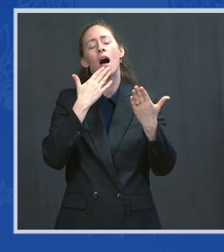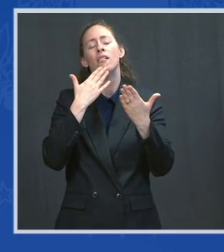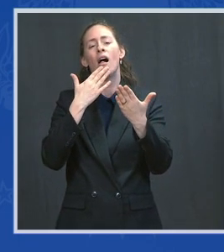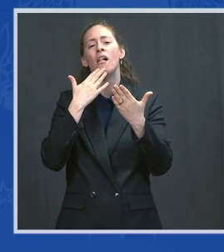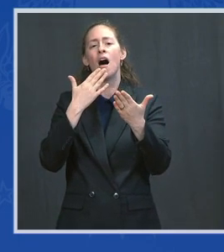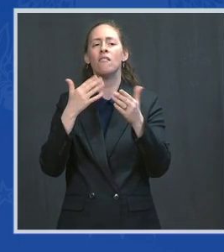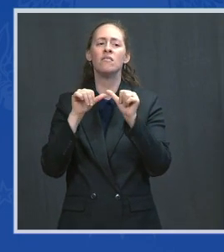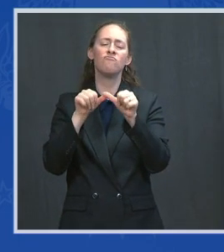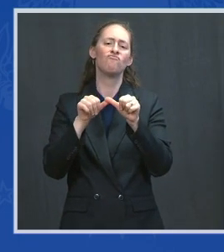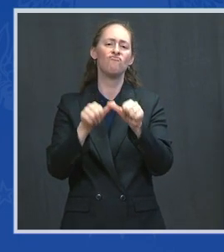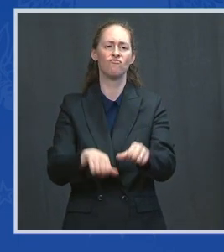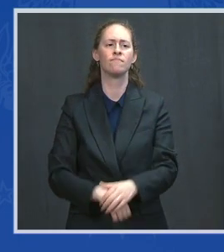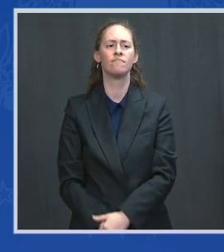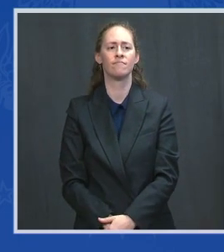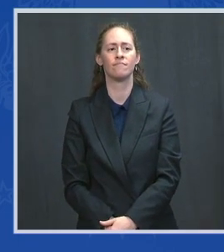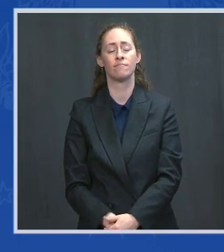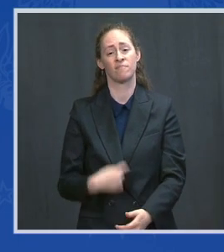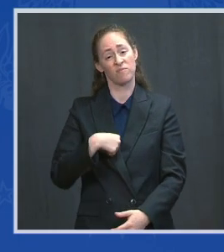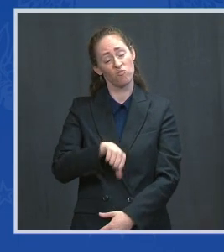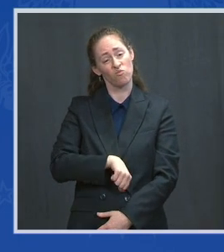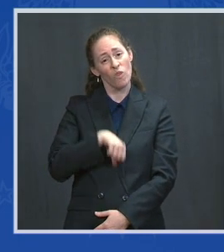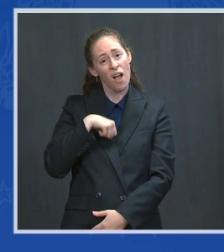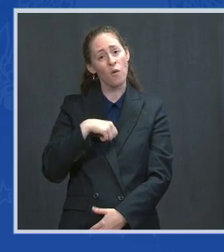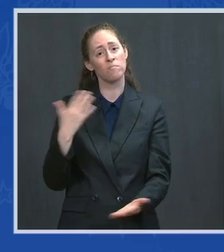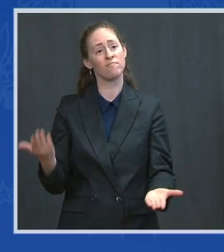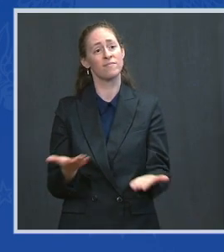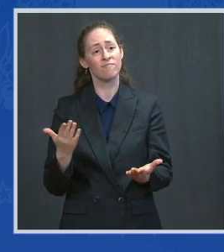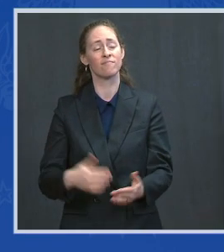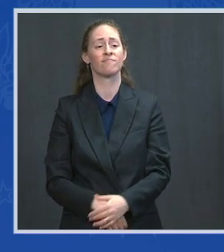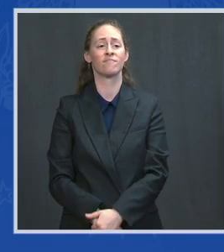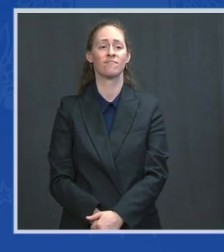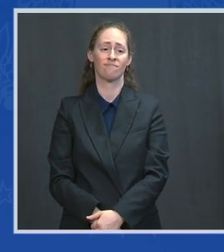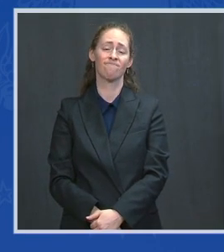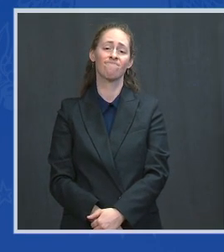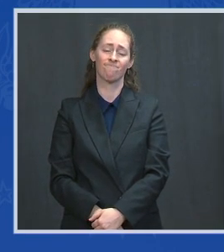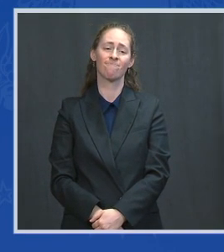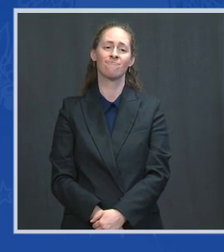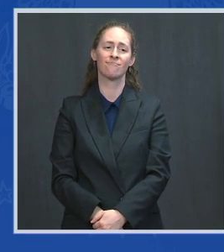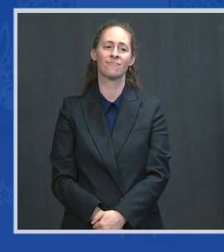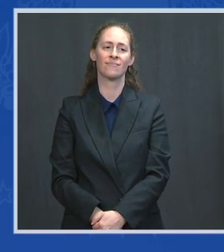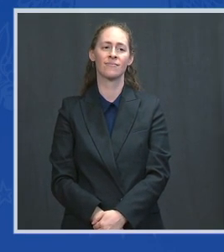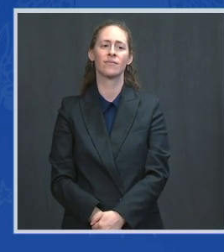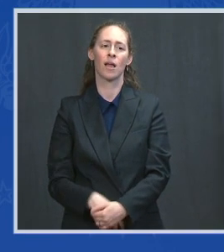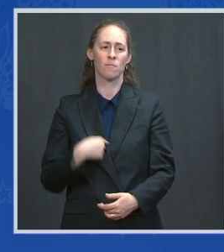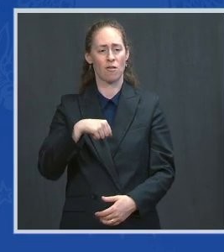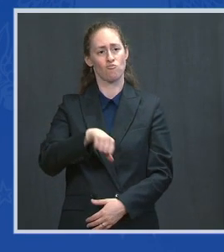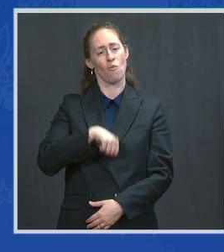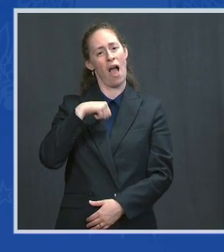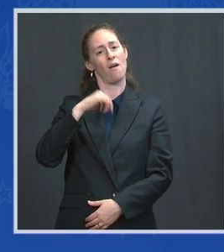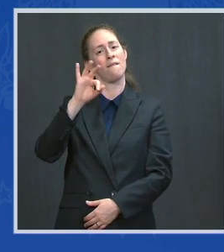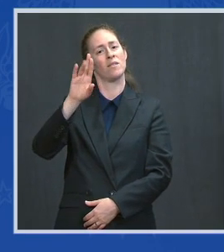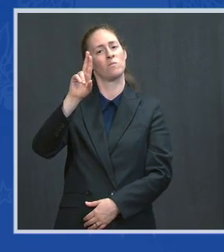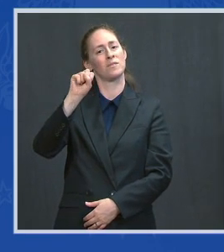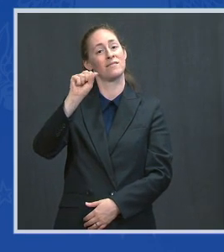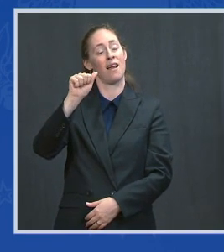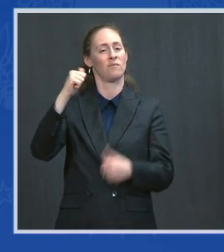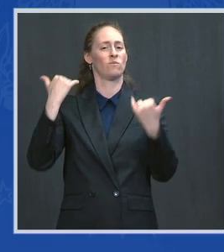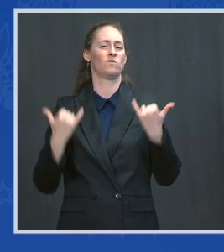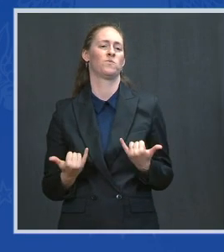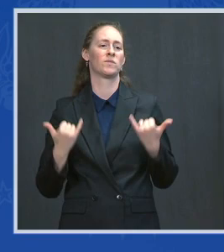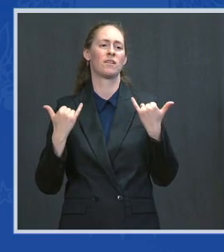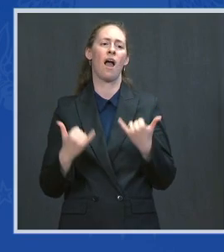I'm proud today. I'm proud today of the United States. I'm proud